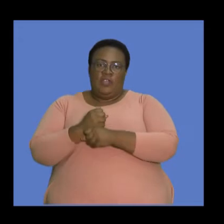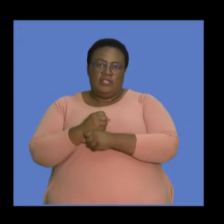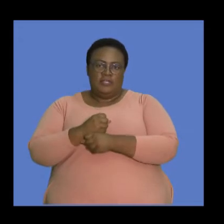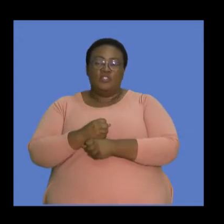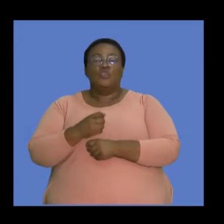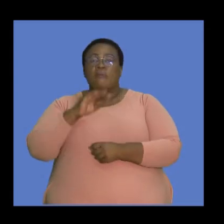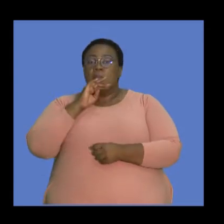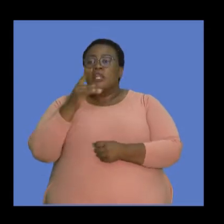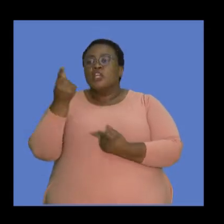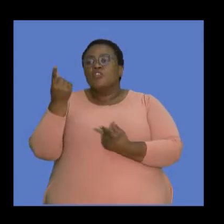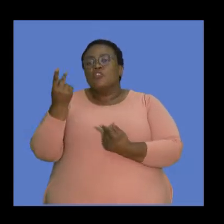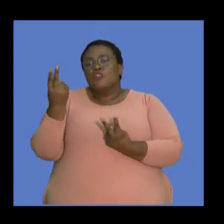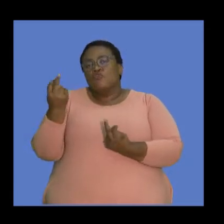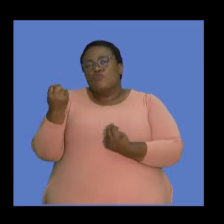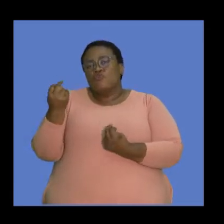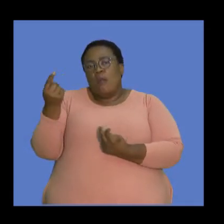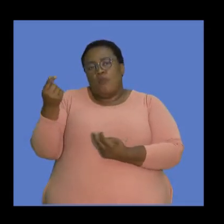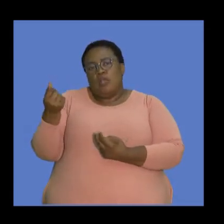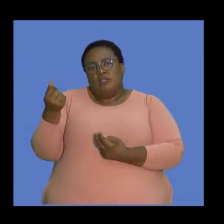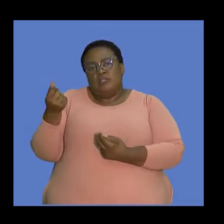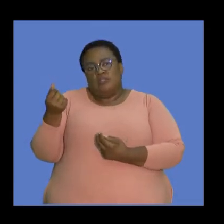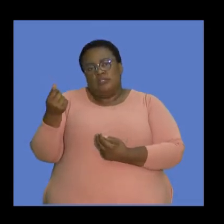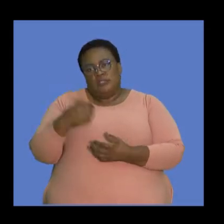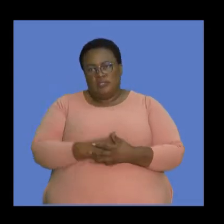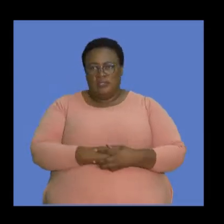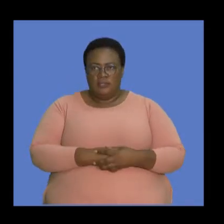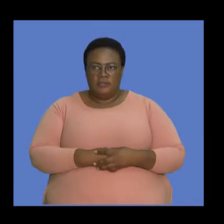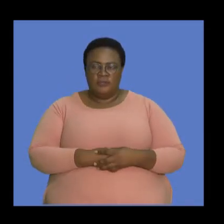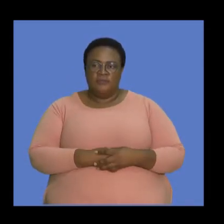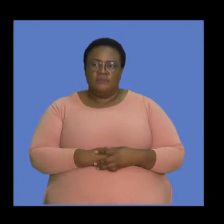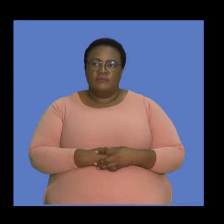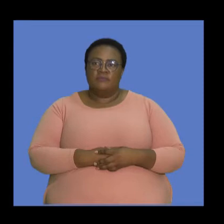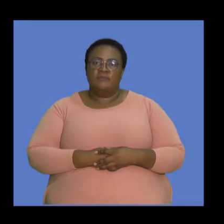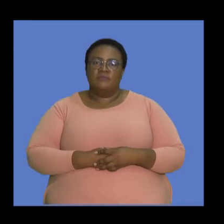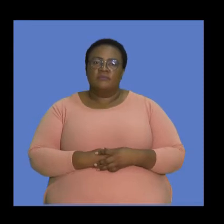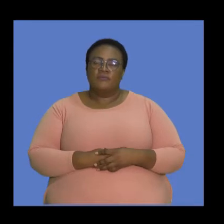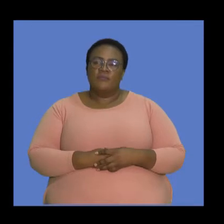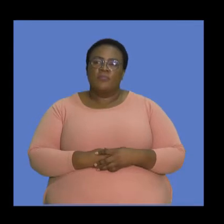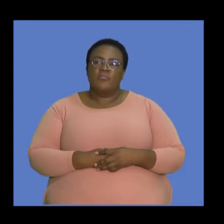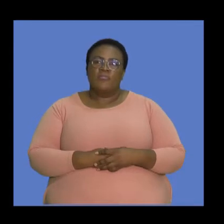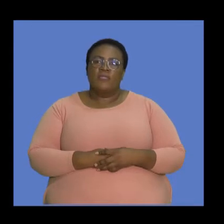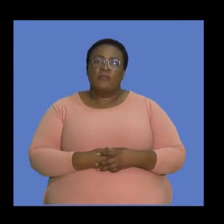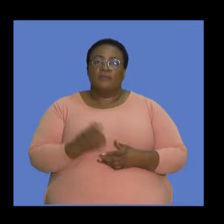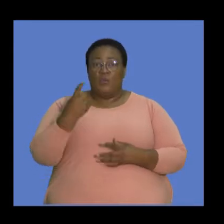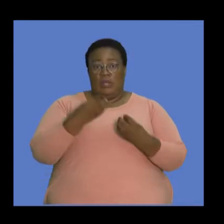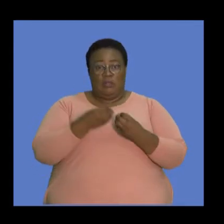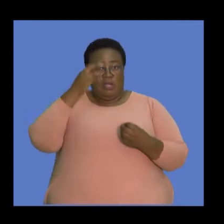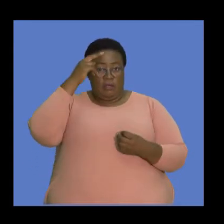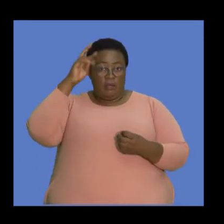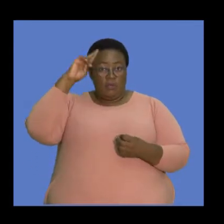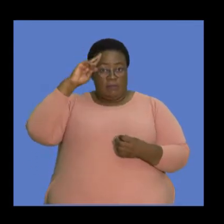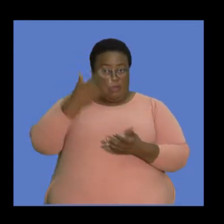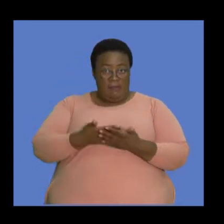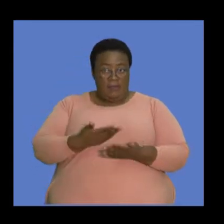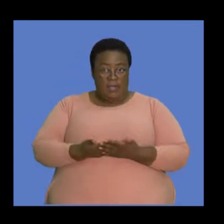the new price of that particular console after 5 years. One thing we need to remember